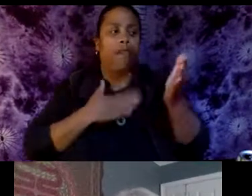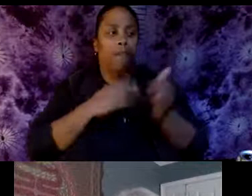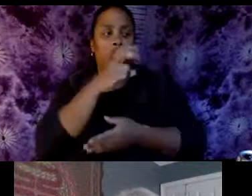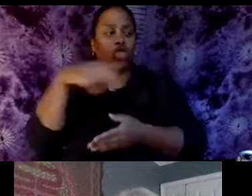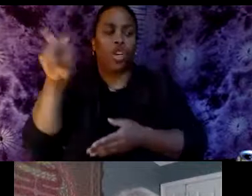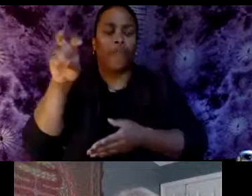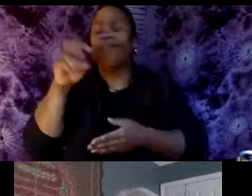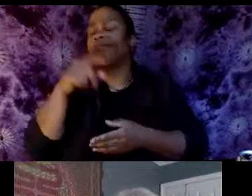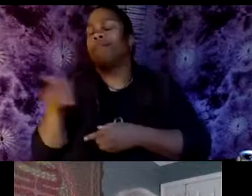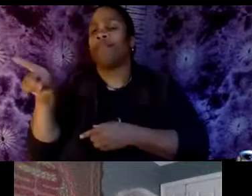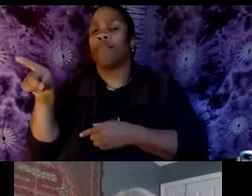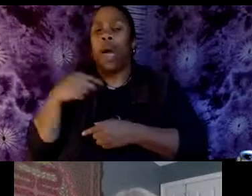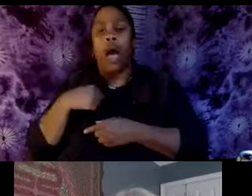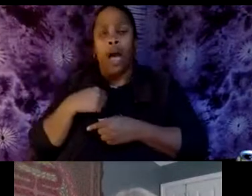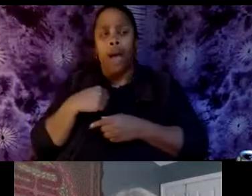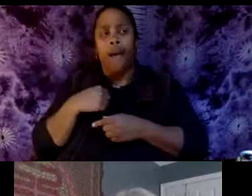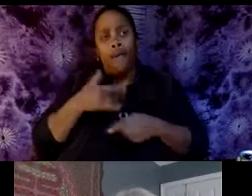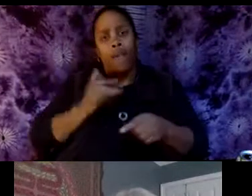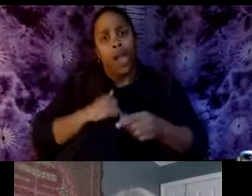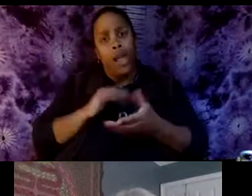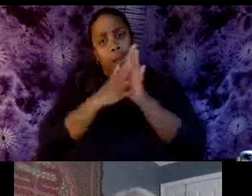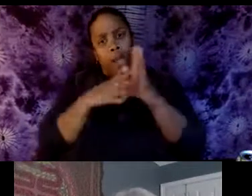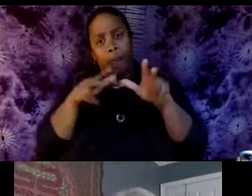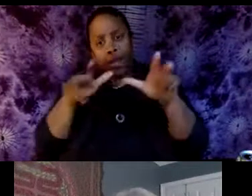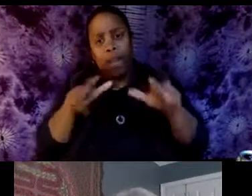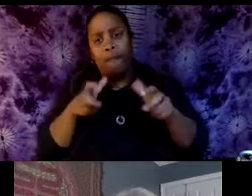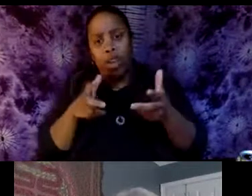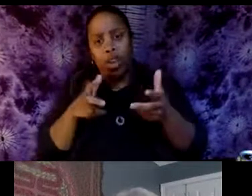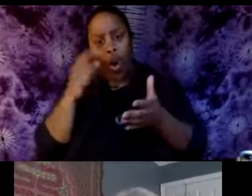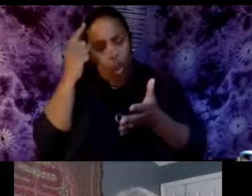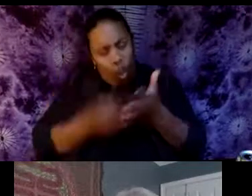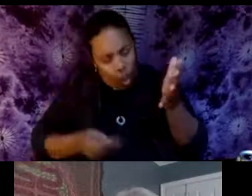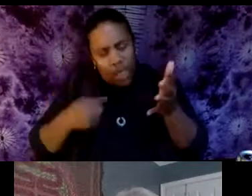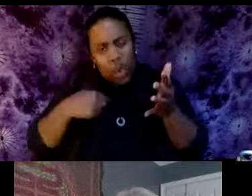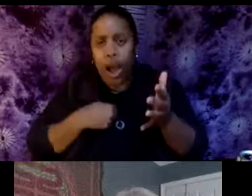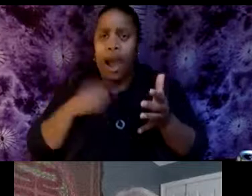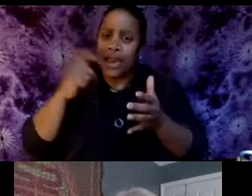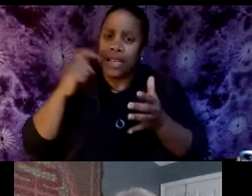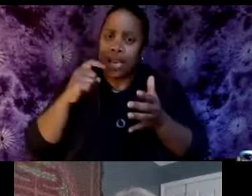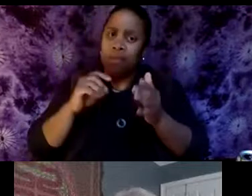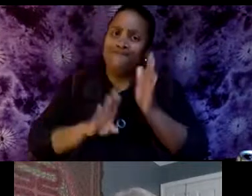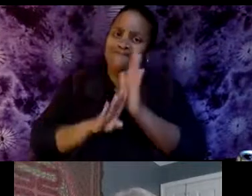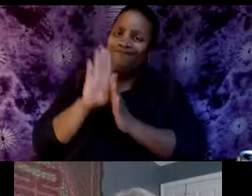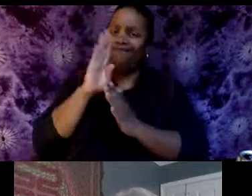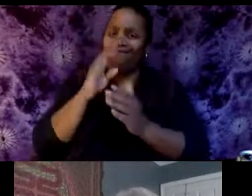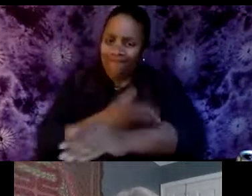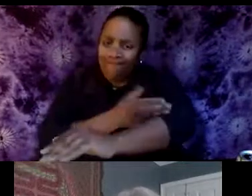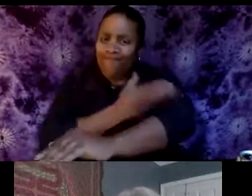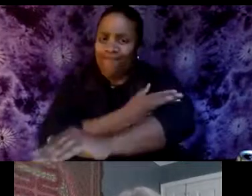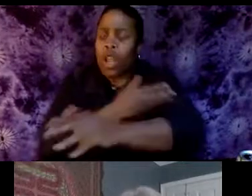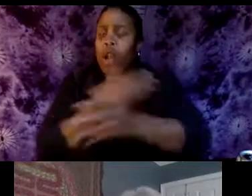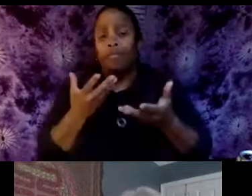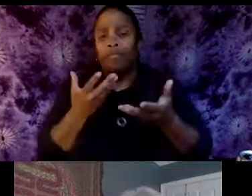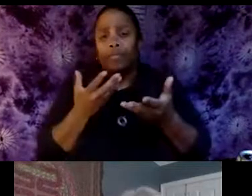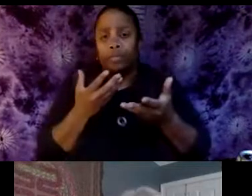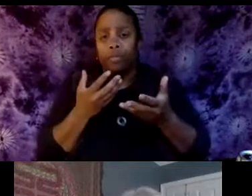getting selfish. I focus on what do I need to thrive, right? What do I need to have